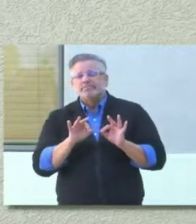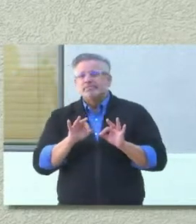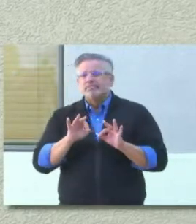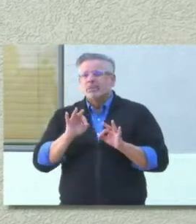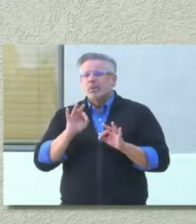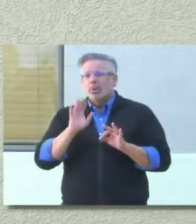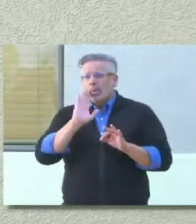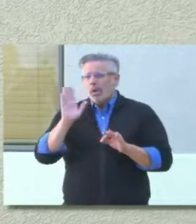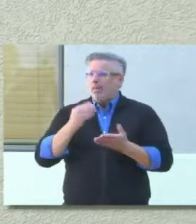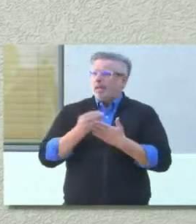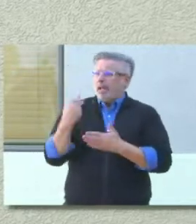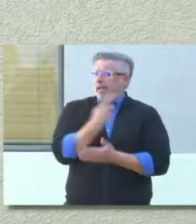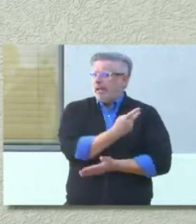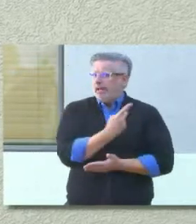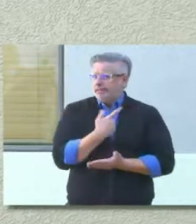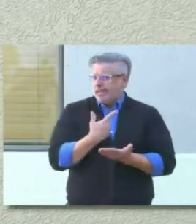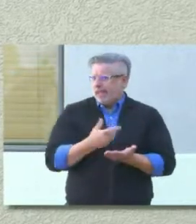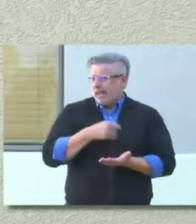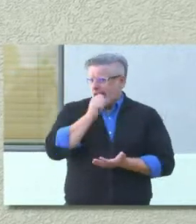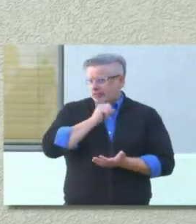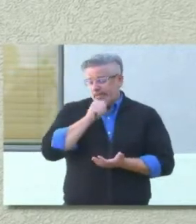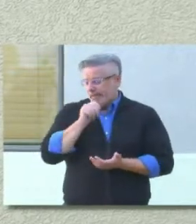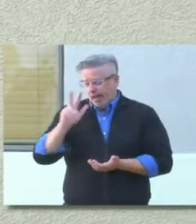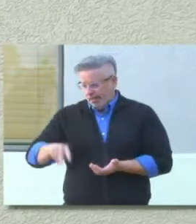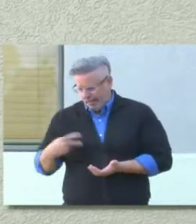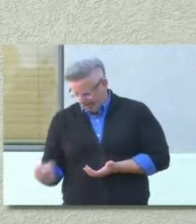to buy us ice cream, not the other way around.